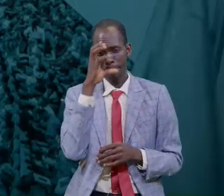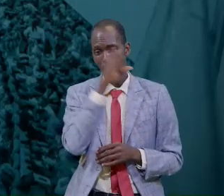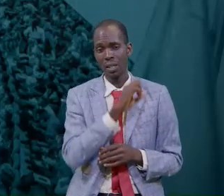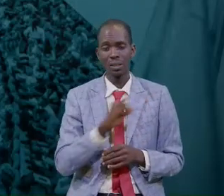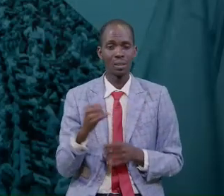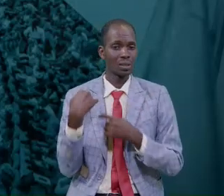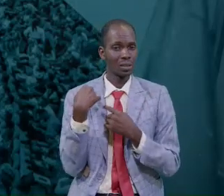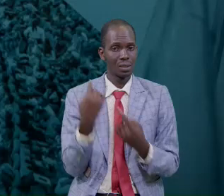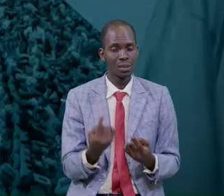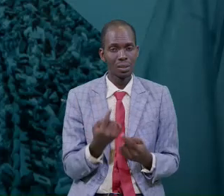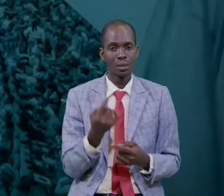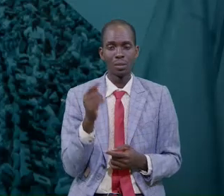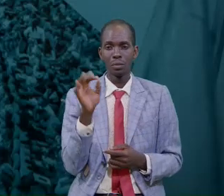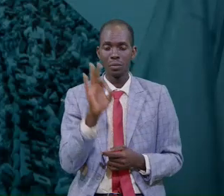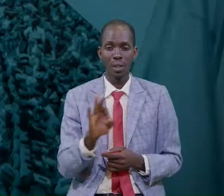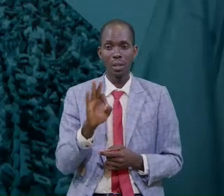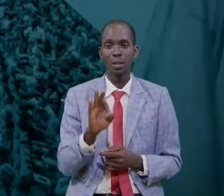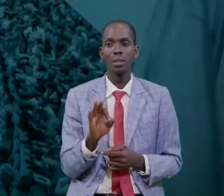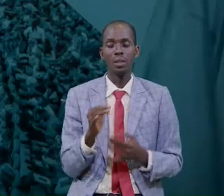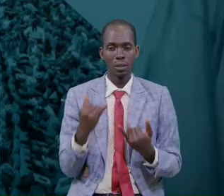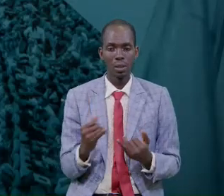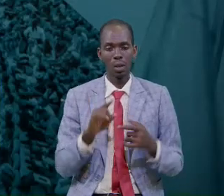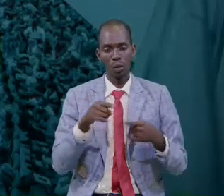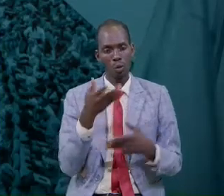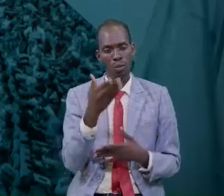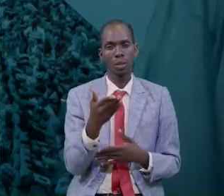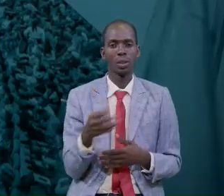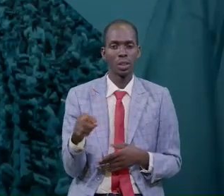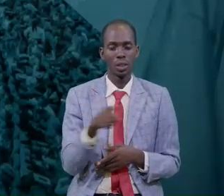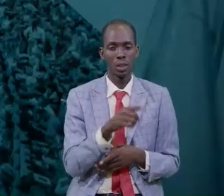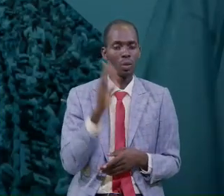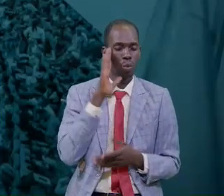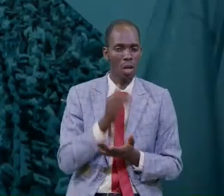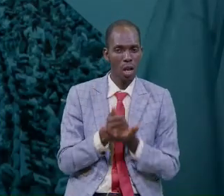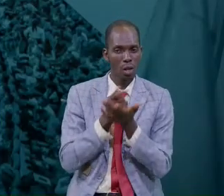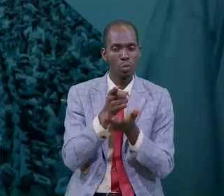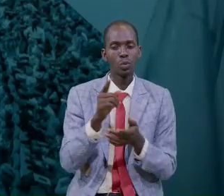Koho. They will help you to continue.